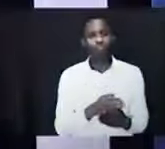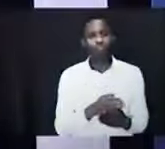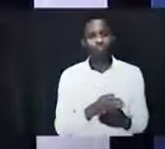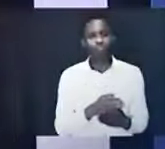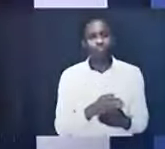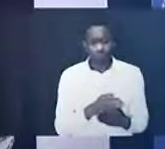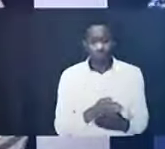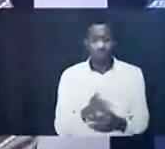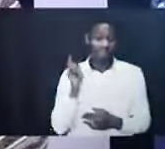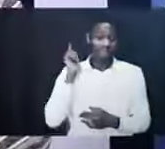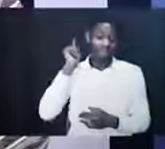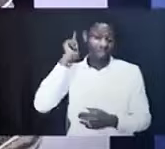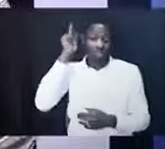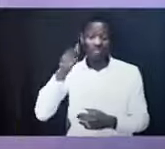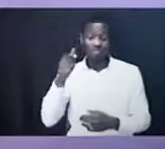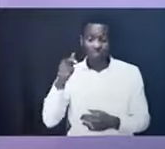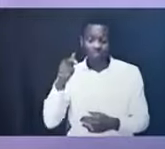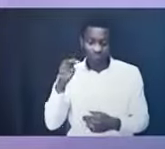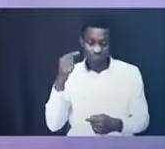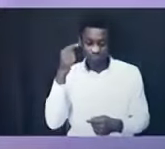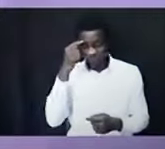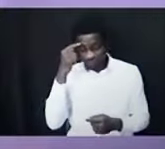distribution